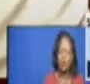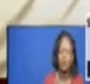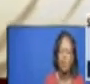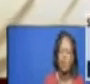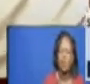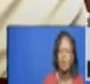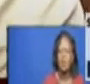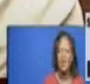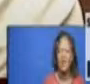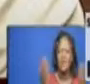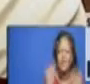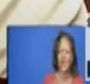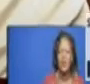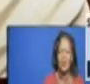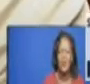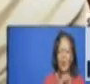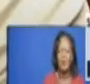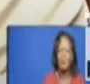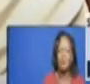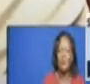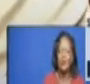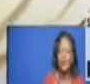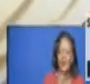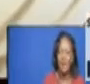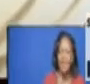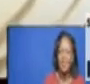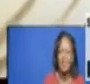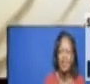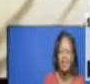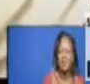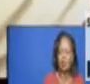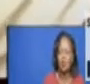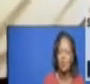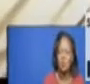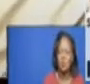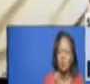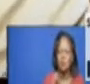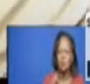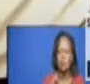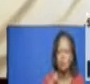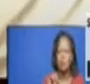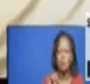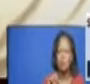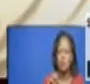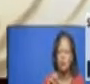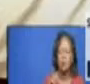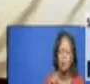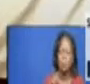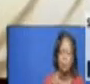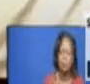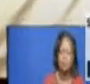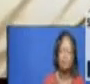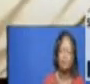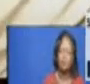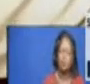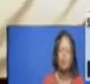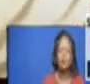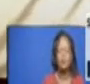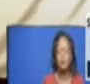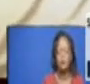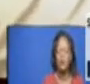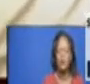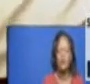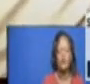I finished my primary school there. And I joined Siakago Girls for my O levels. We did